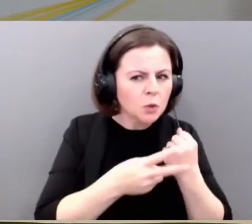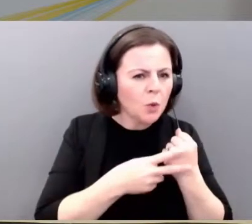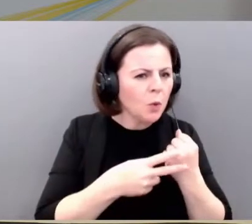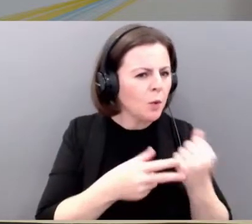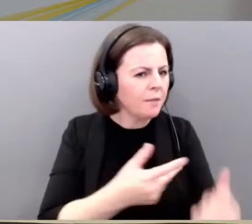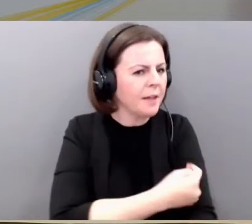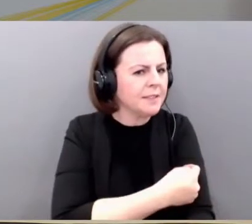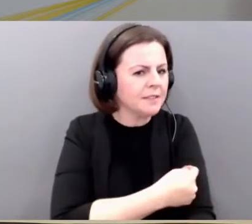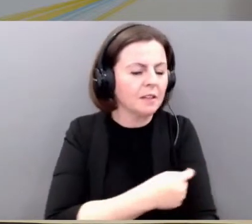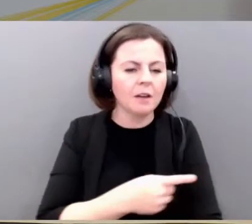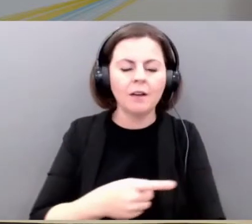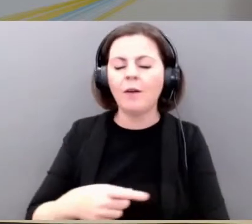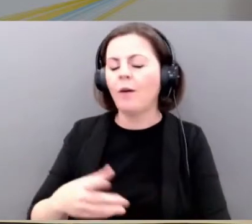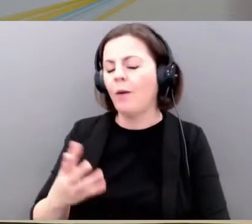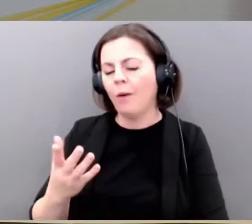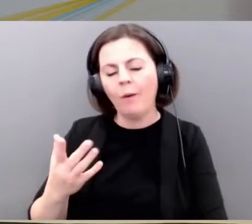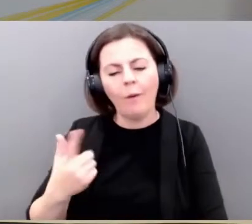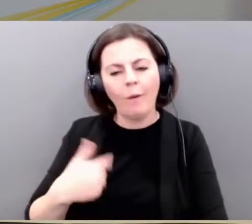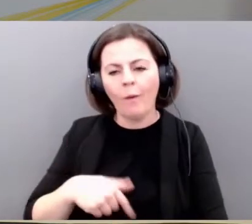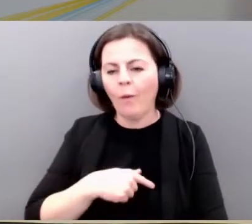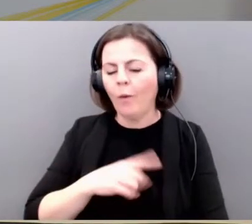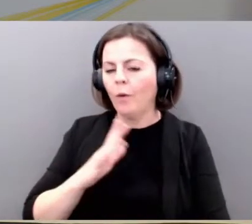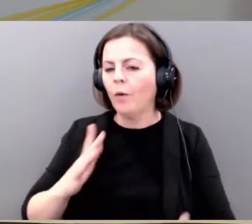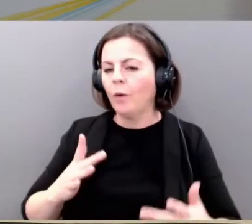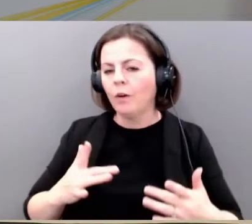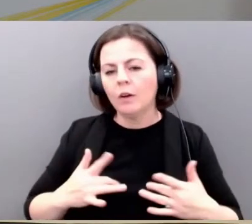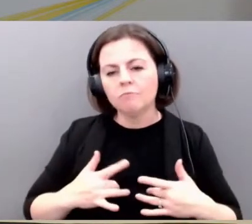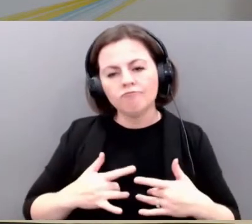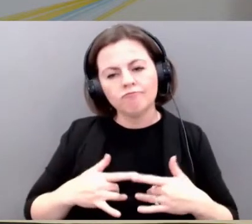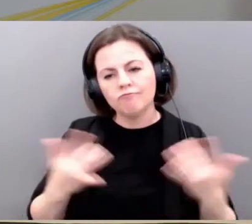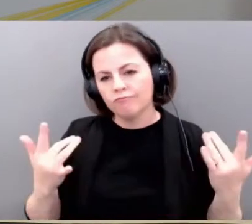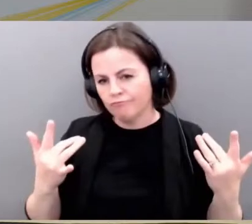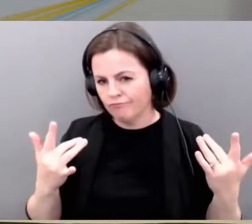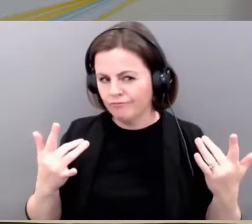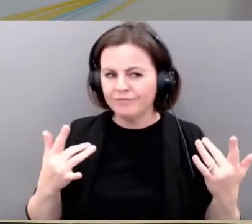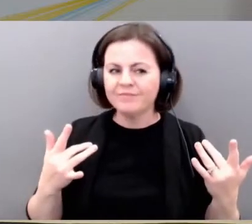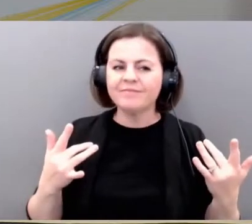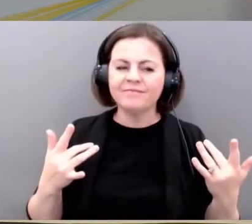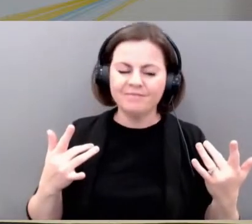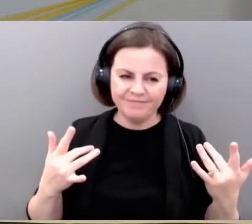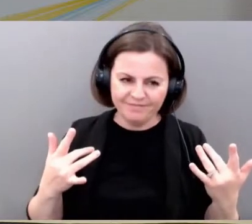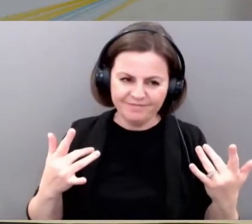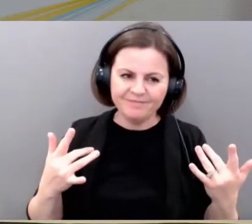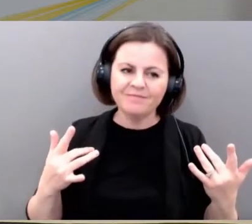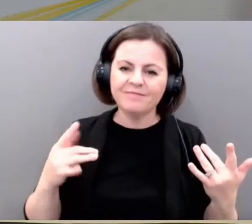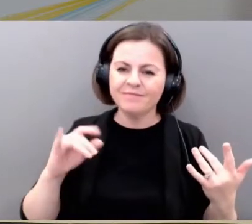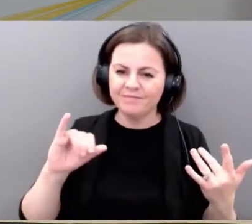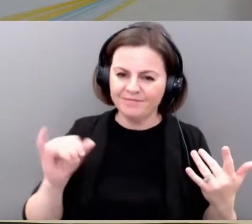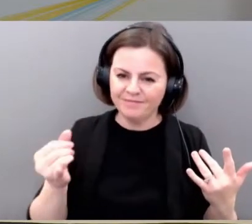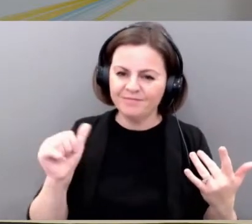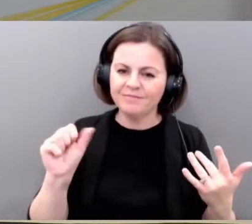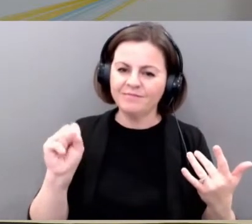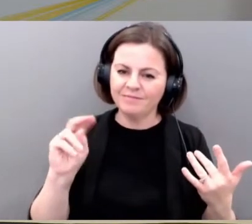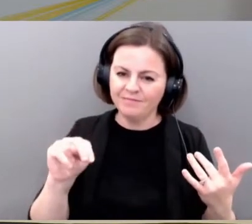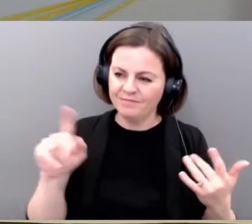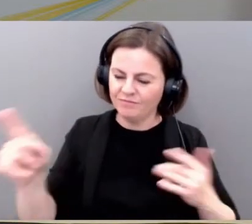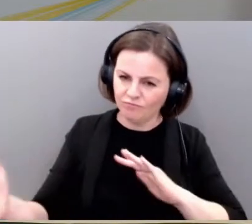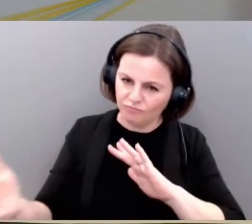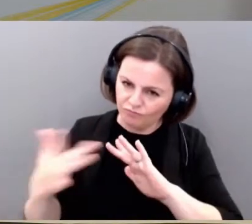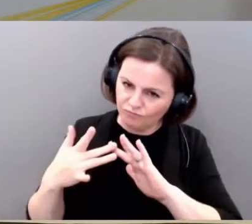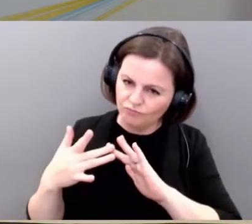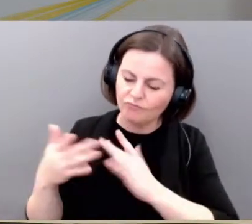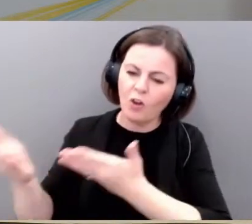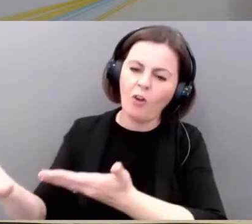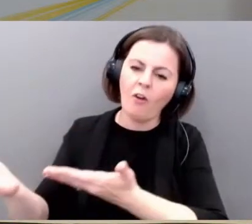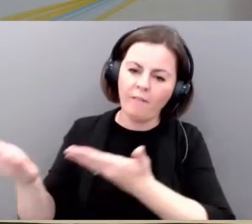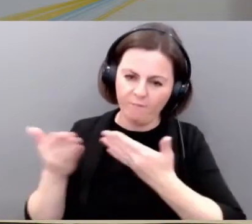we were so pleased, of course, to have Jason reach out to us with that offer. These